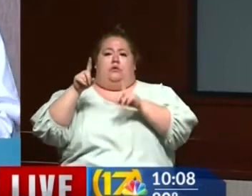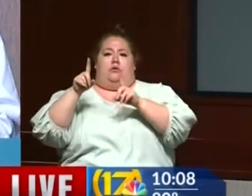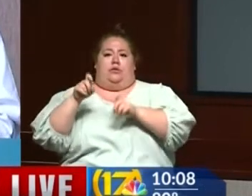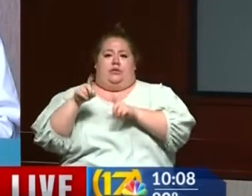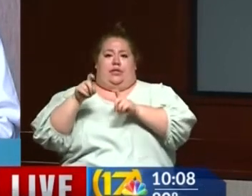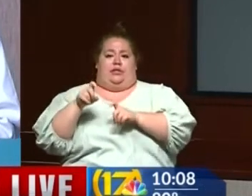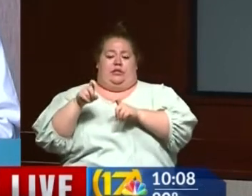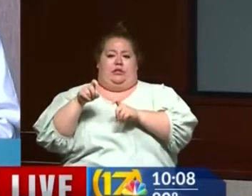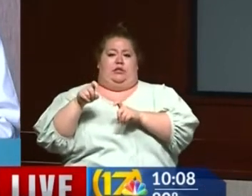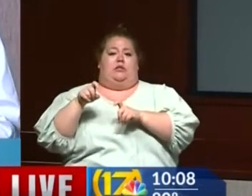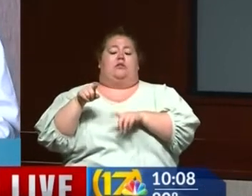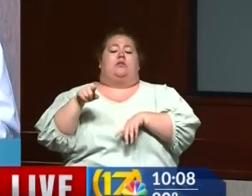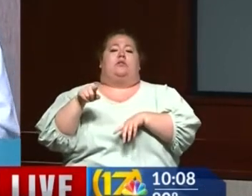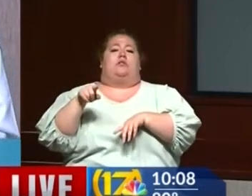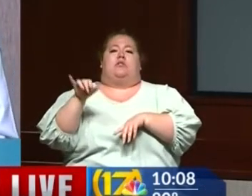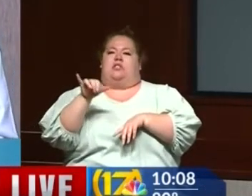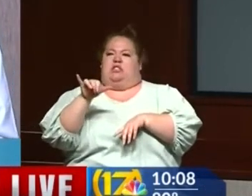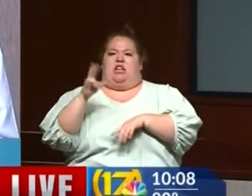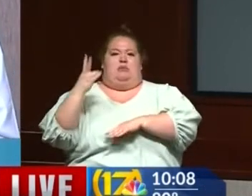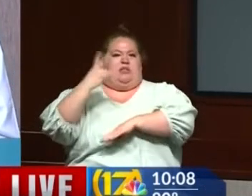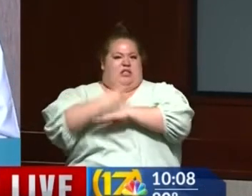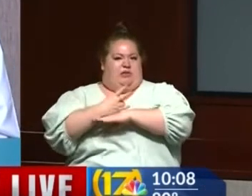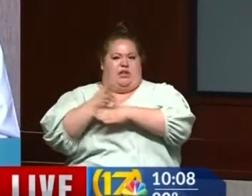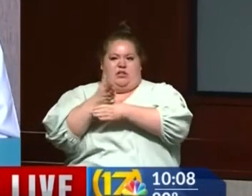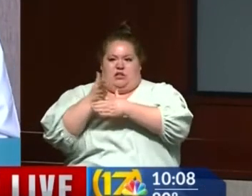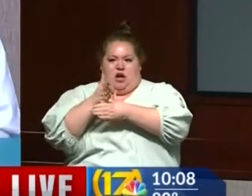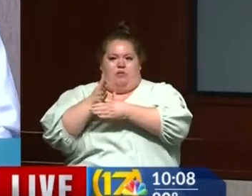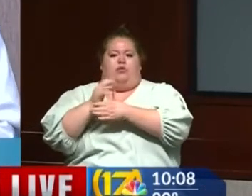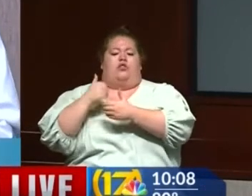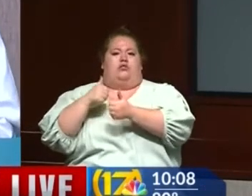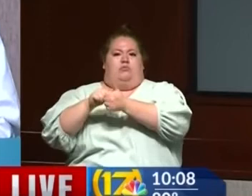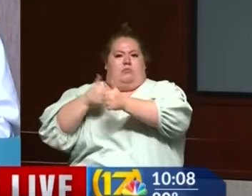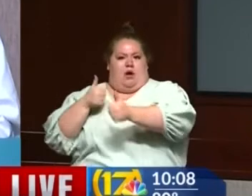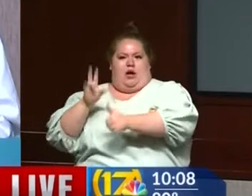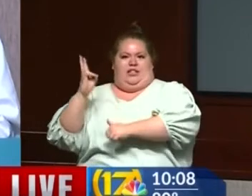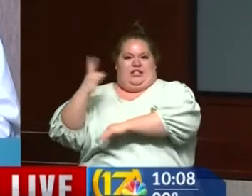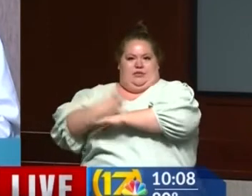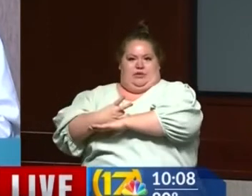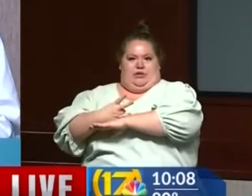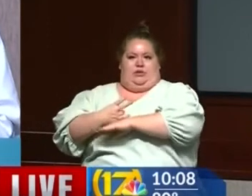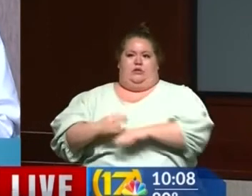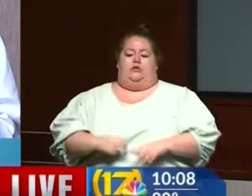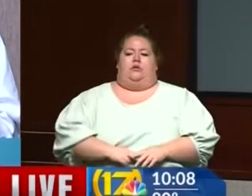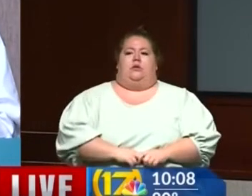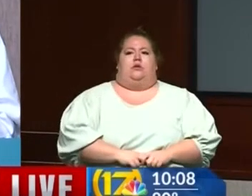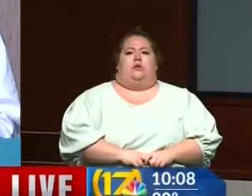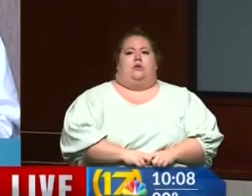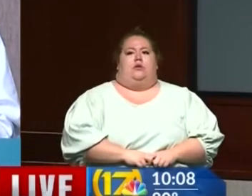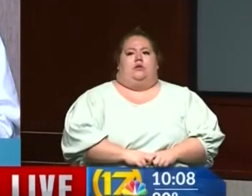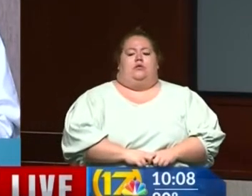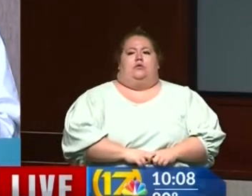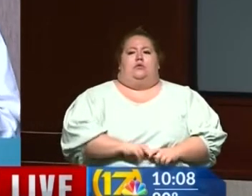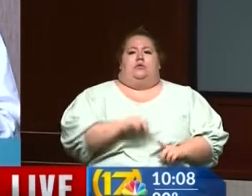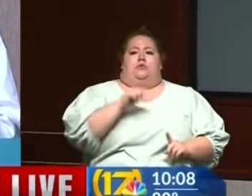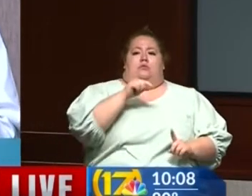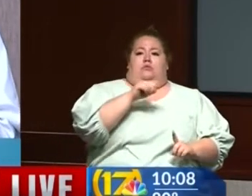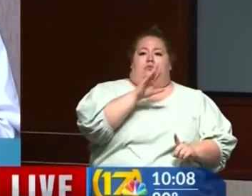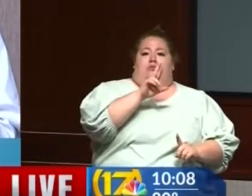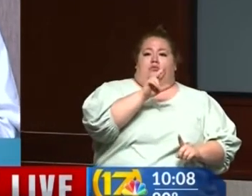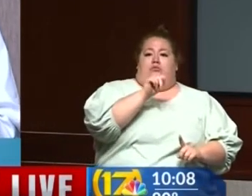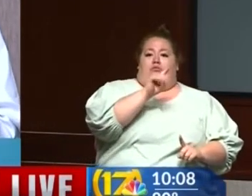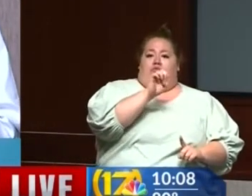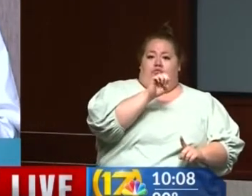over 7 days with a 7-day lag. The case rate, in order for us to meet the red